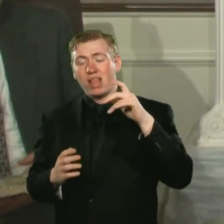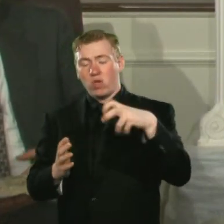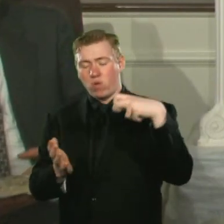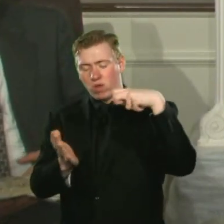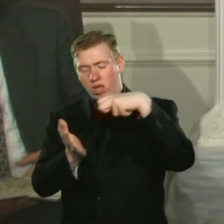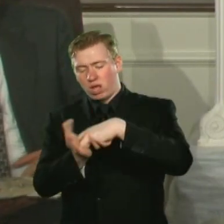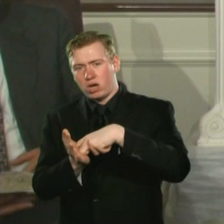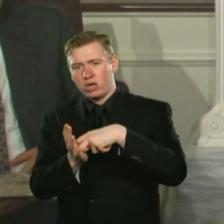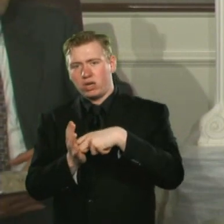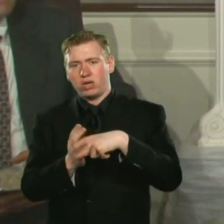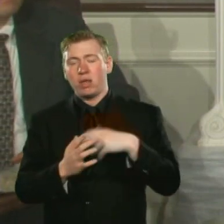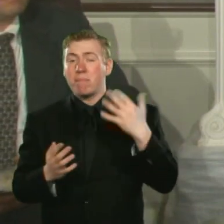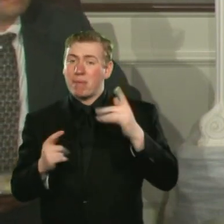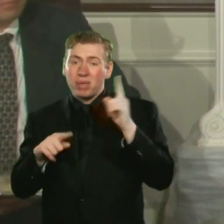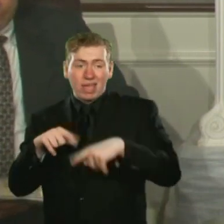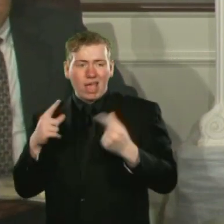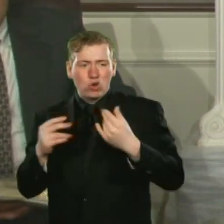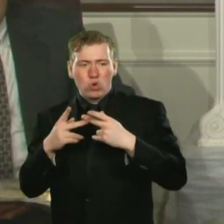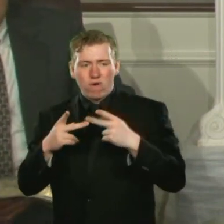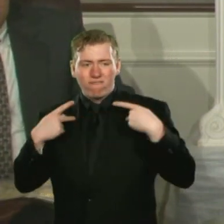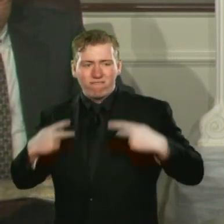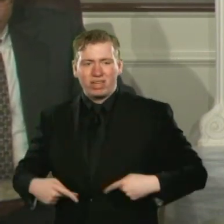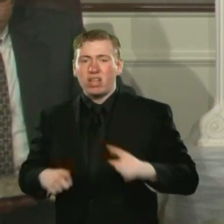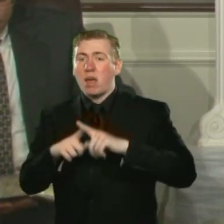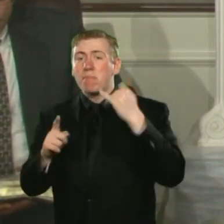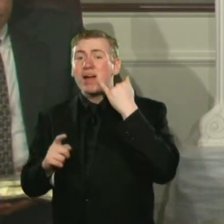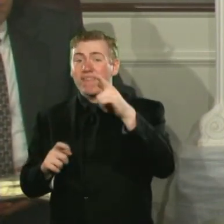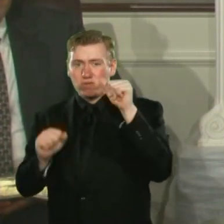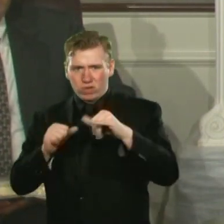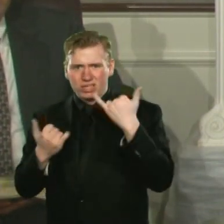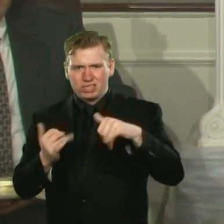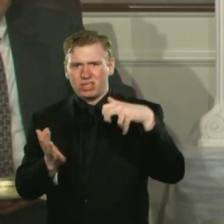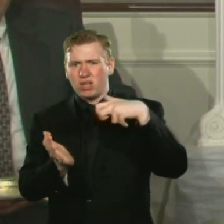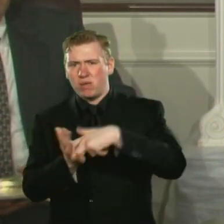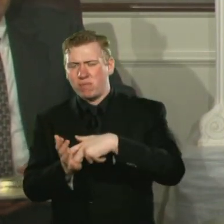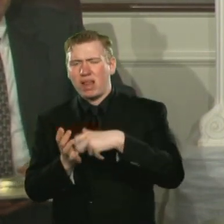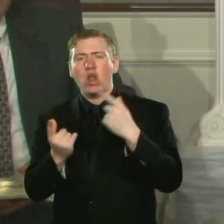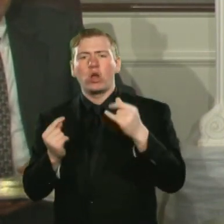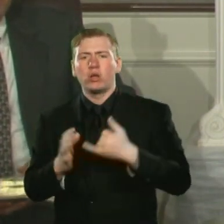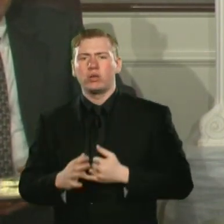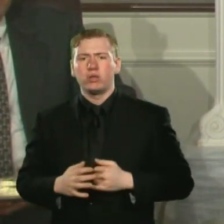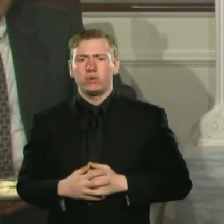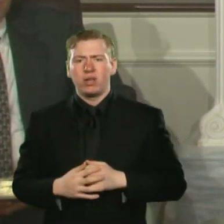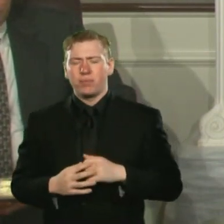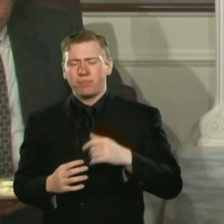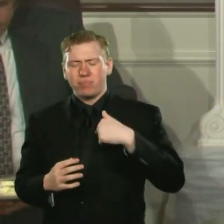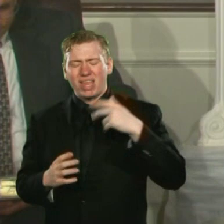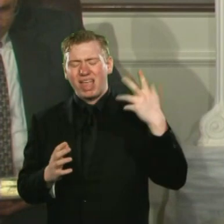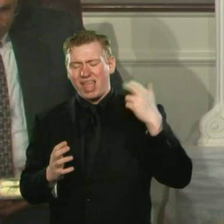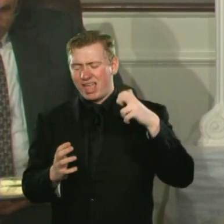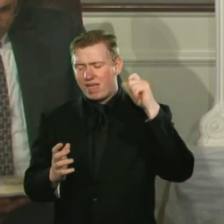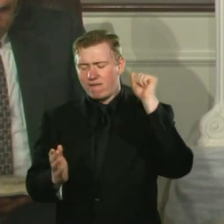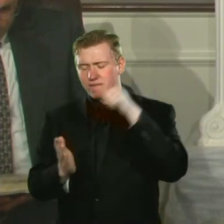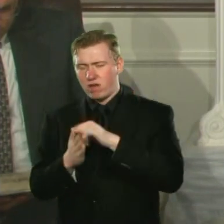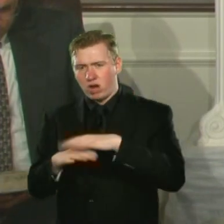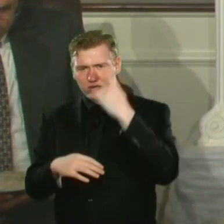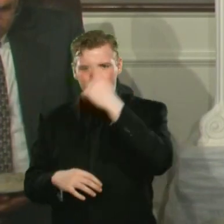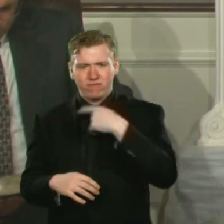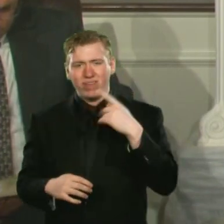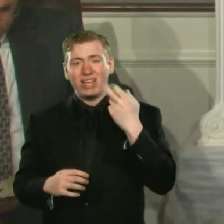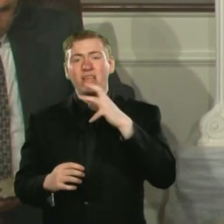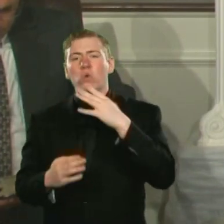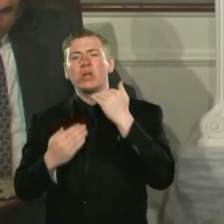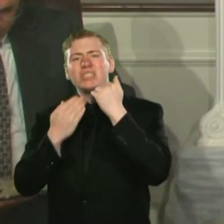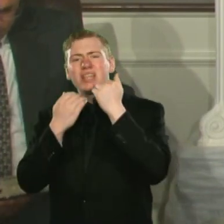knees? You may not be able to do it physically, but if you still can bow the knee, let me encourage you to do it. He fell down on his face. He was